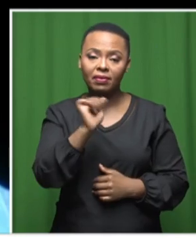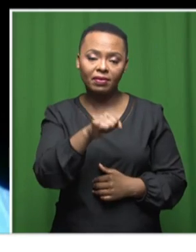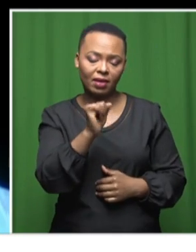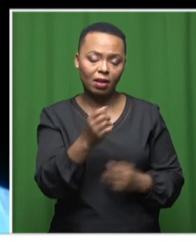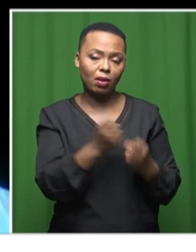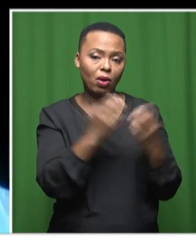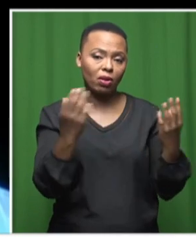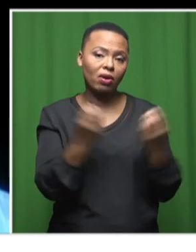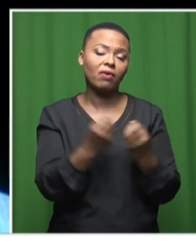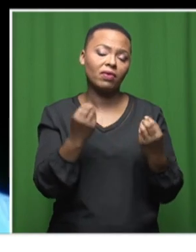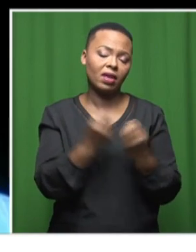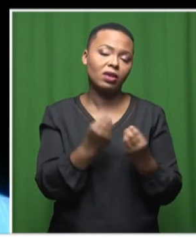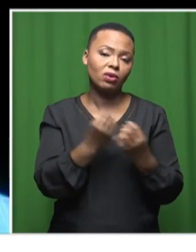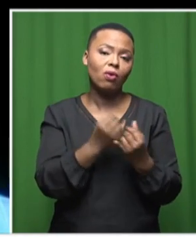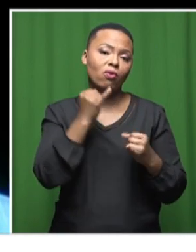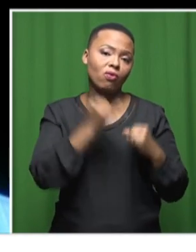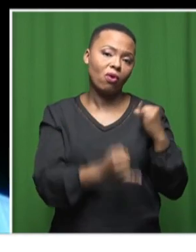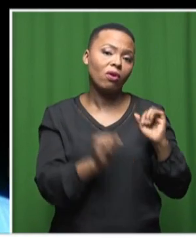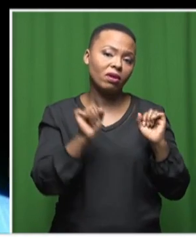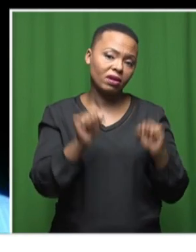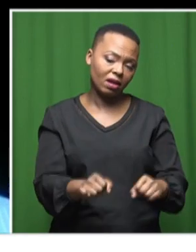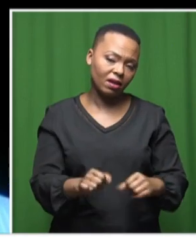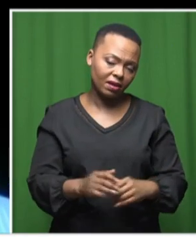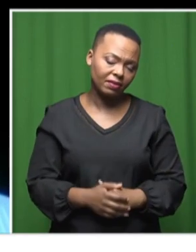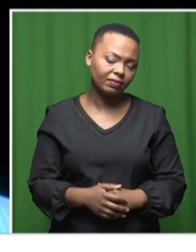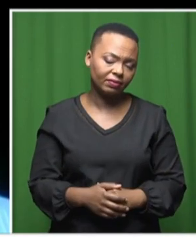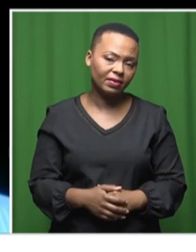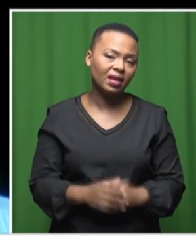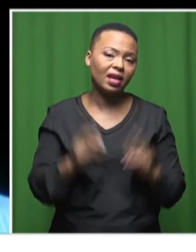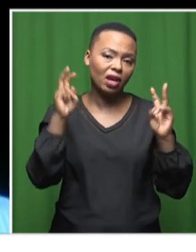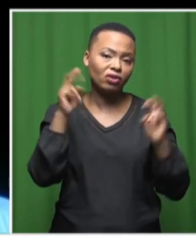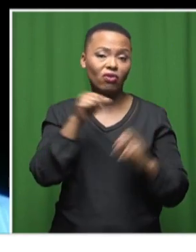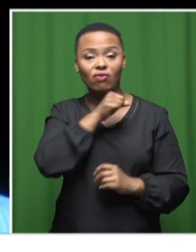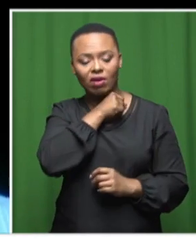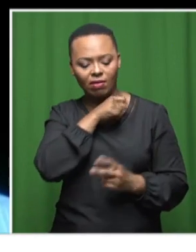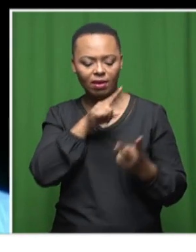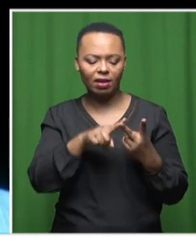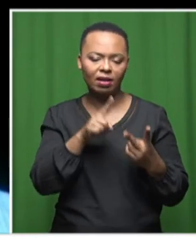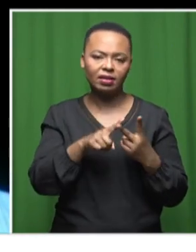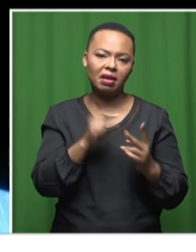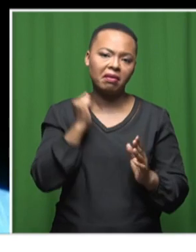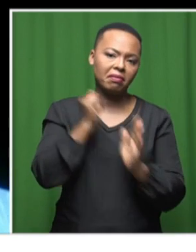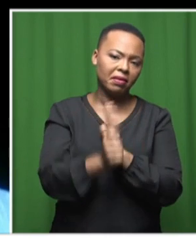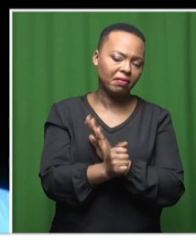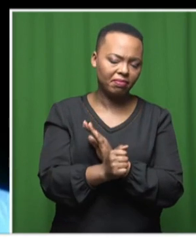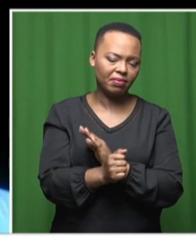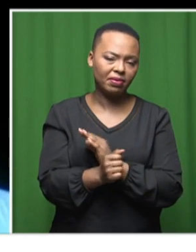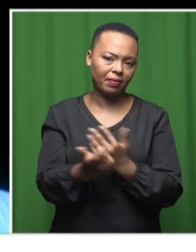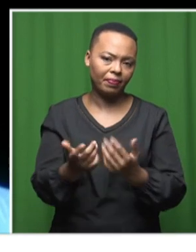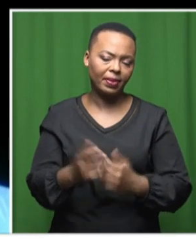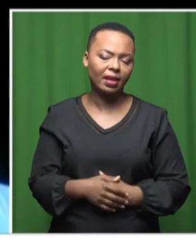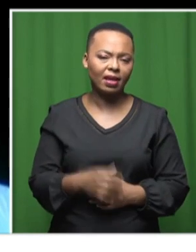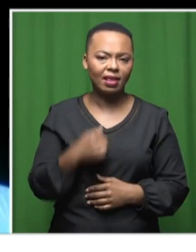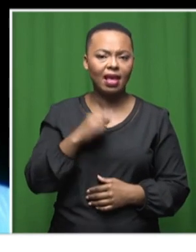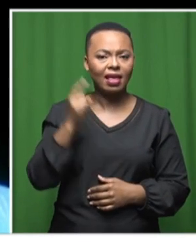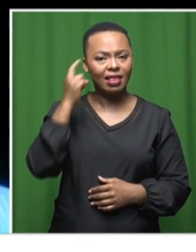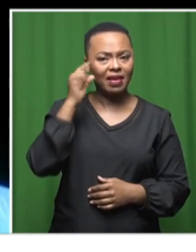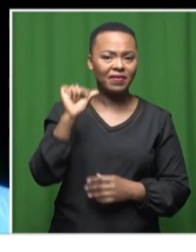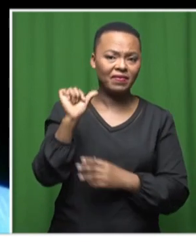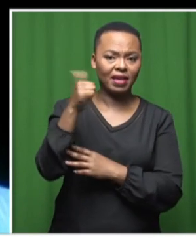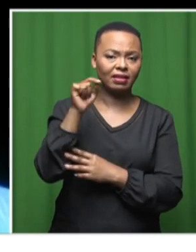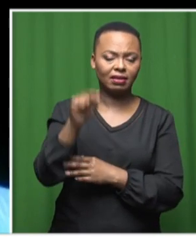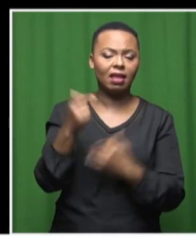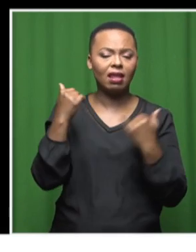things which is wrong if we address this factor of robbery and vigilante reaction. I think first,